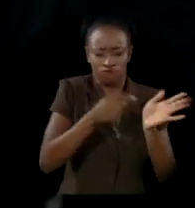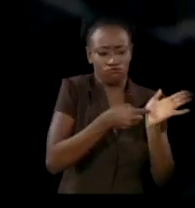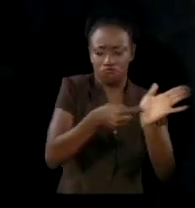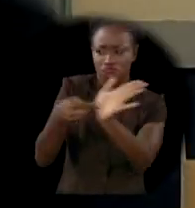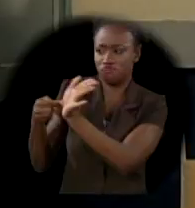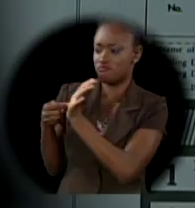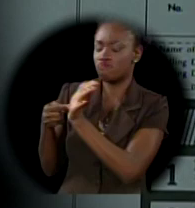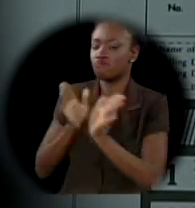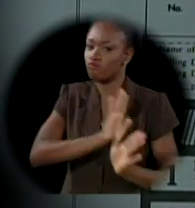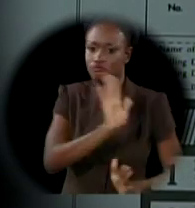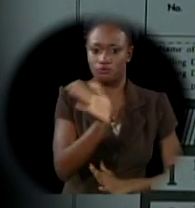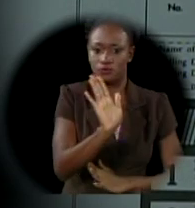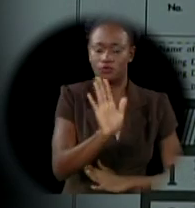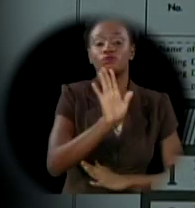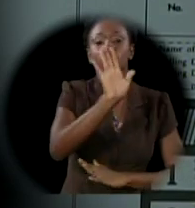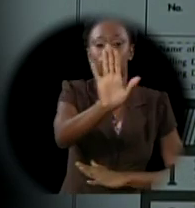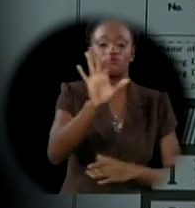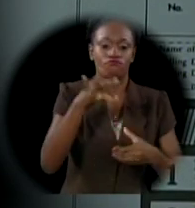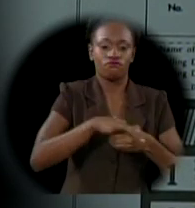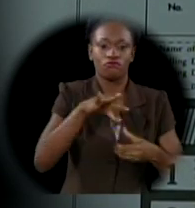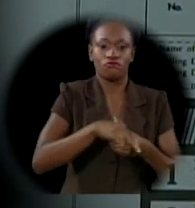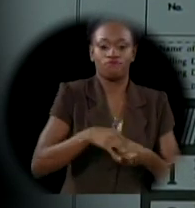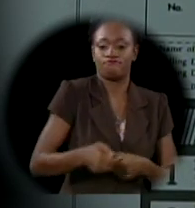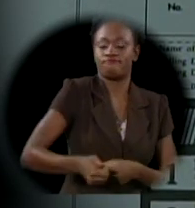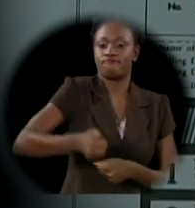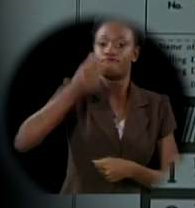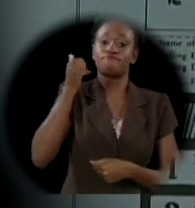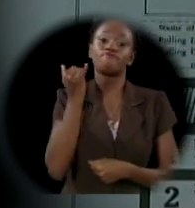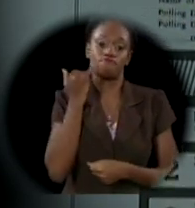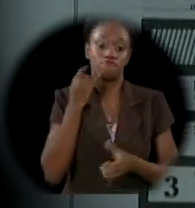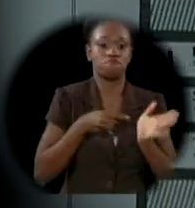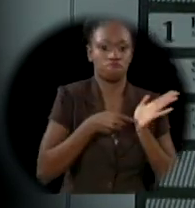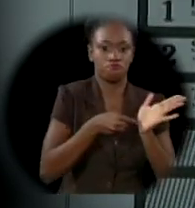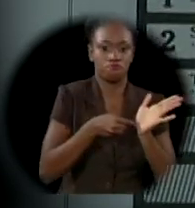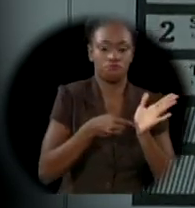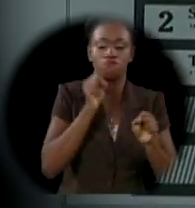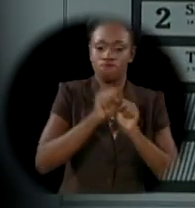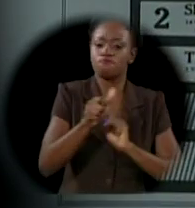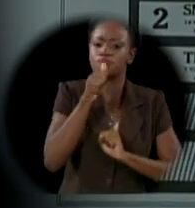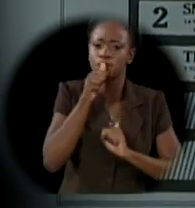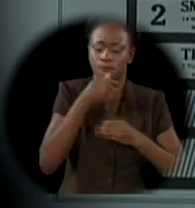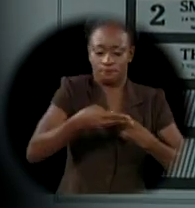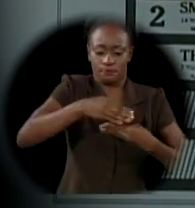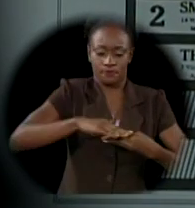anyone. Otherwise, your ballot will be declared spoiled and you will have to vote again.